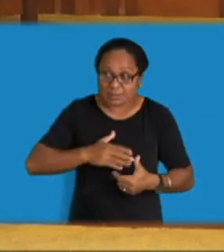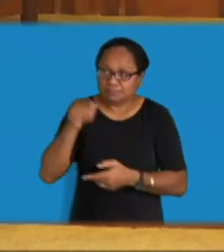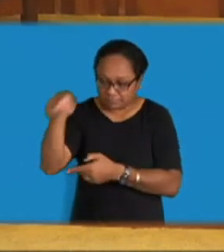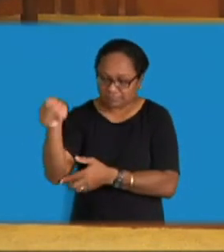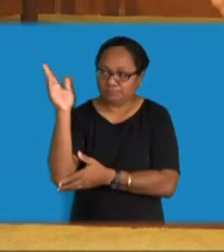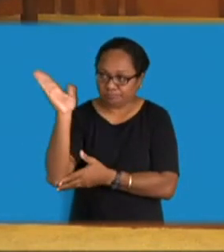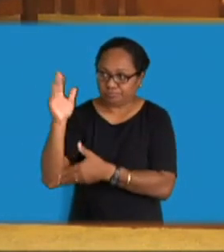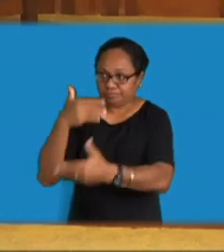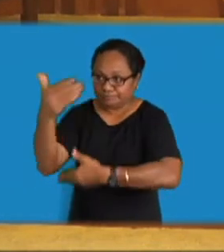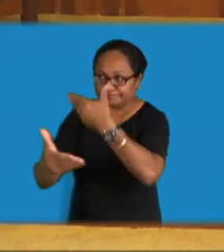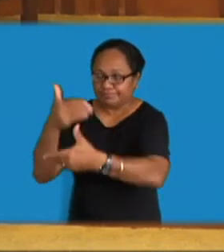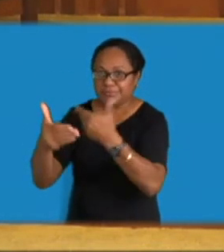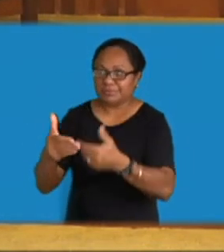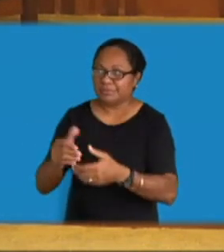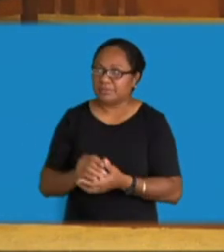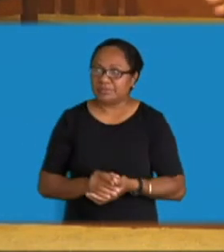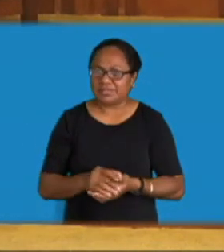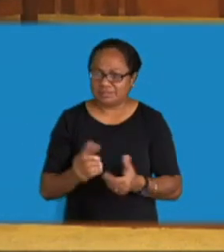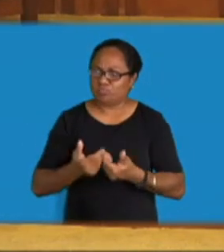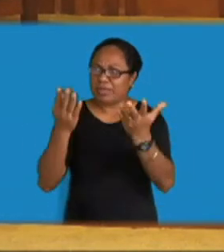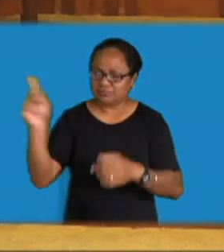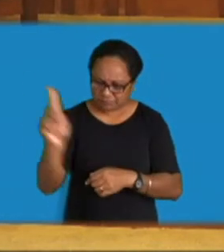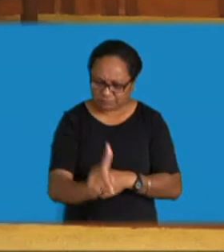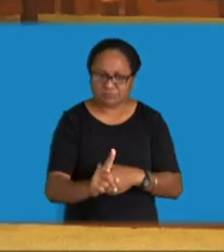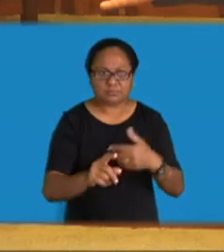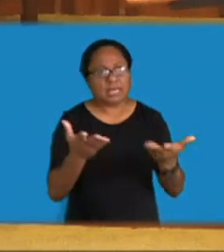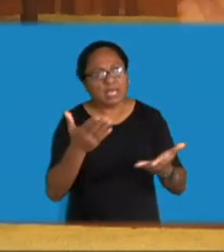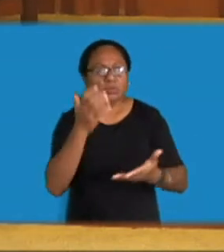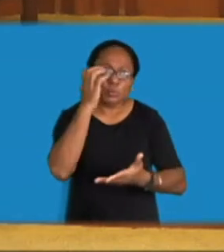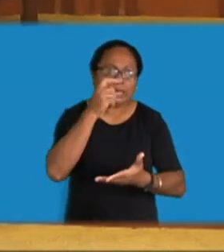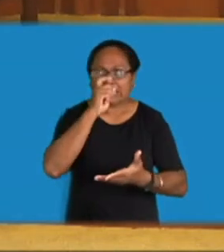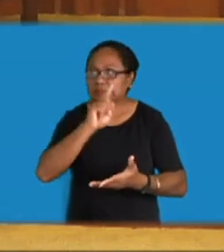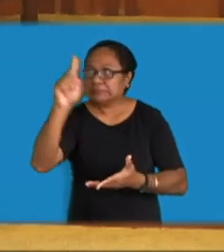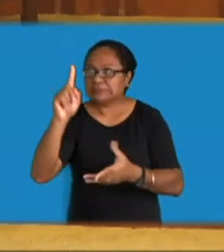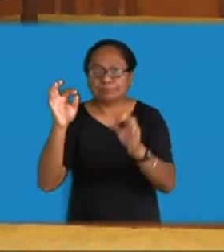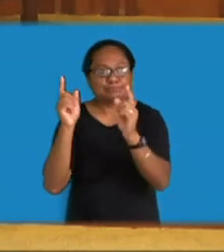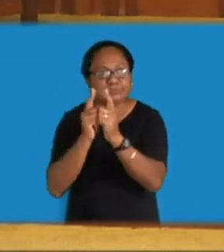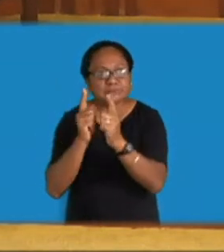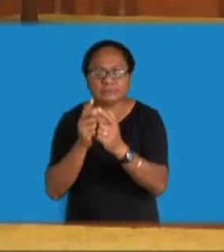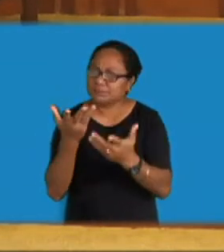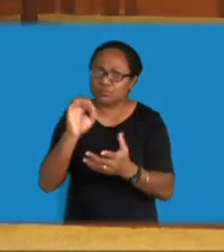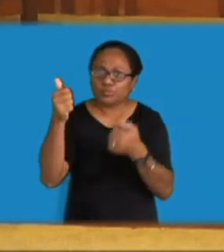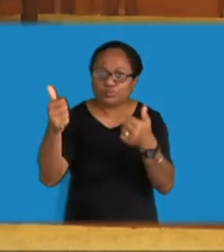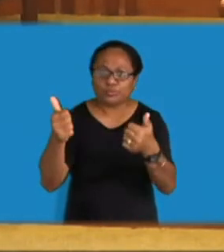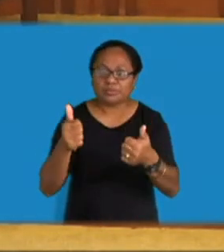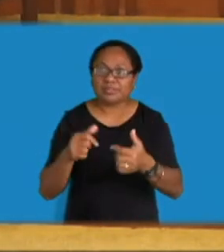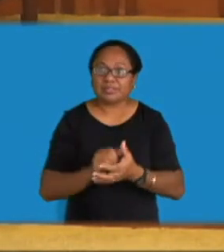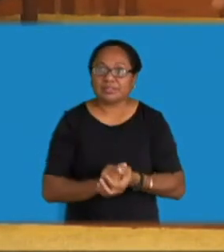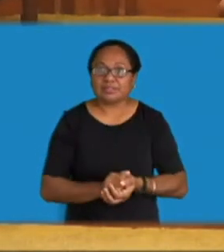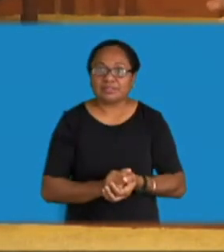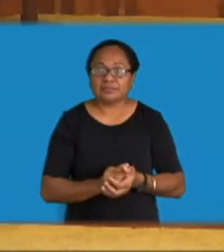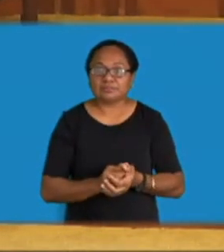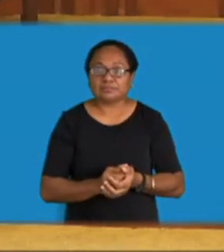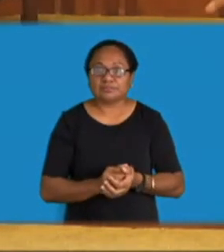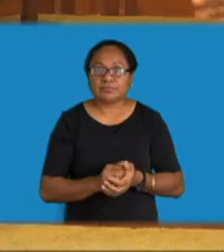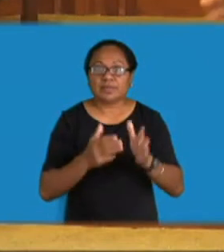clearly. It's no good coming out here and saying that we were not able to make it to the meeting. So, and PESA Plus is